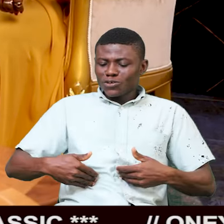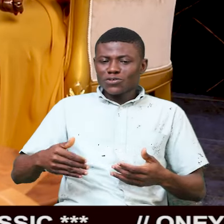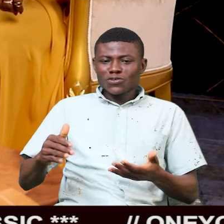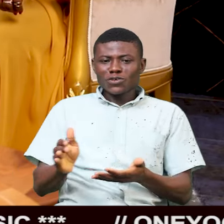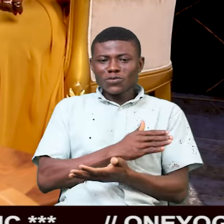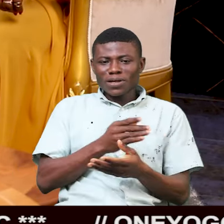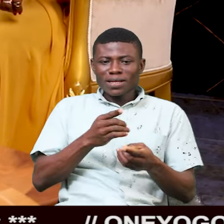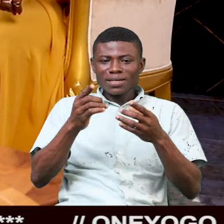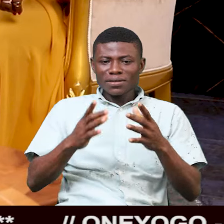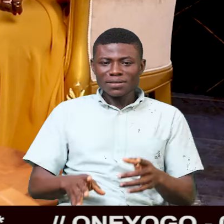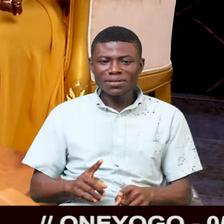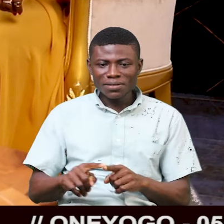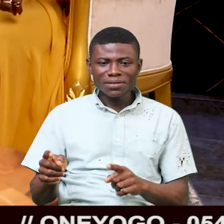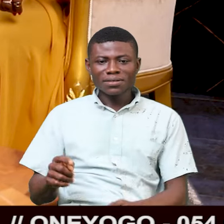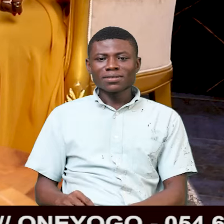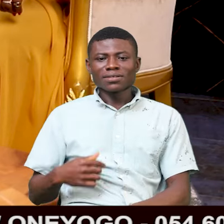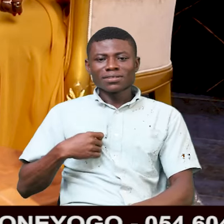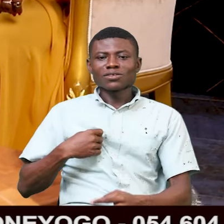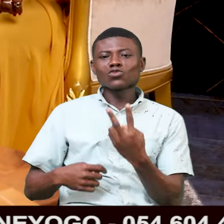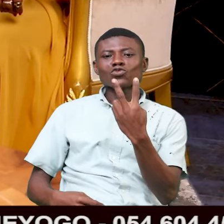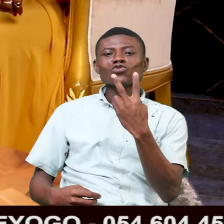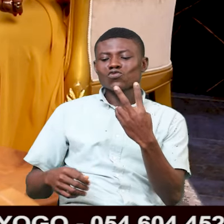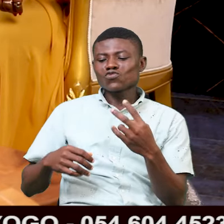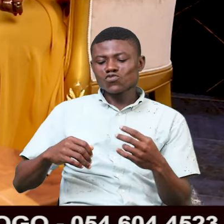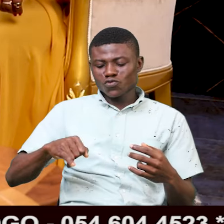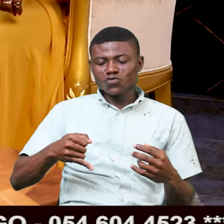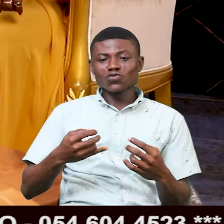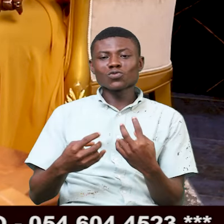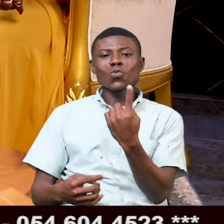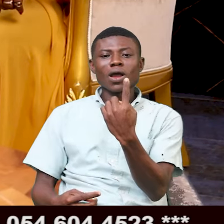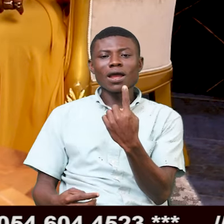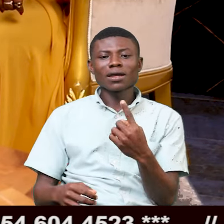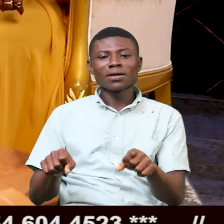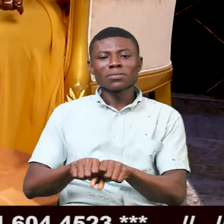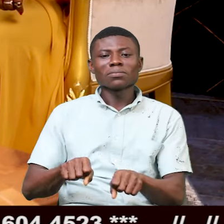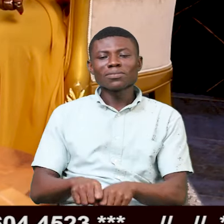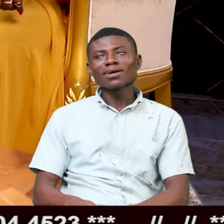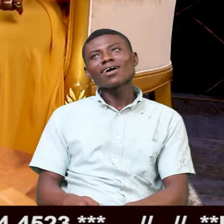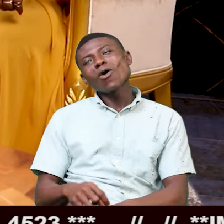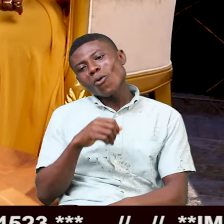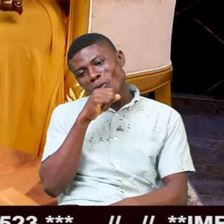ye wom that time. Ne shot ye mi no ne trouser back. Mpabo ano.